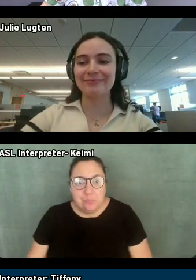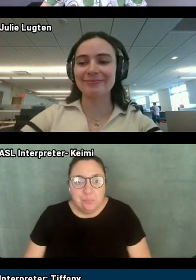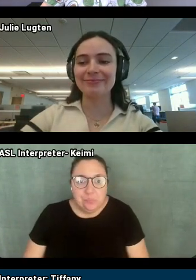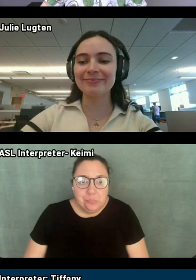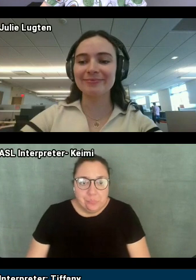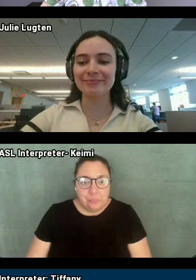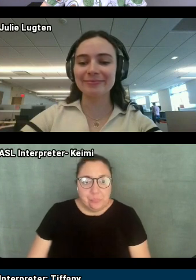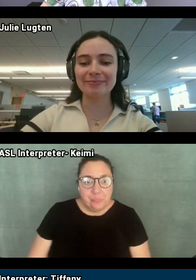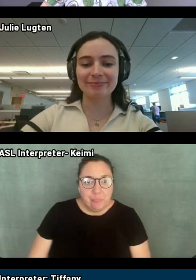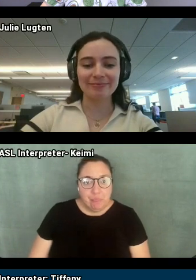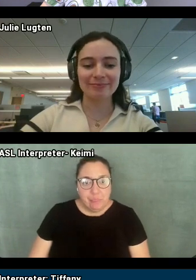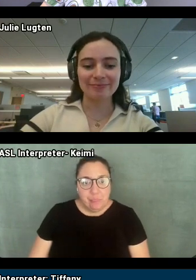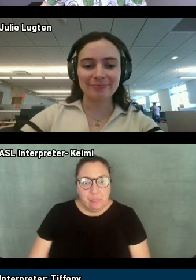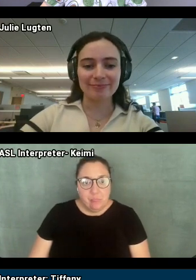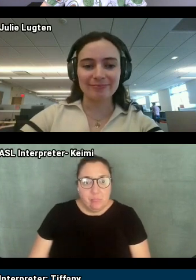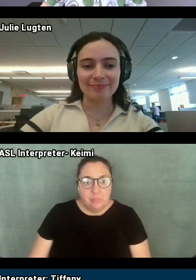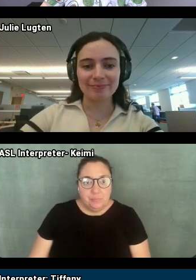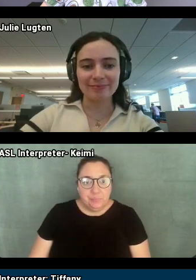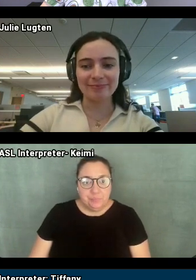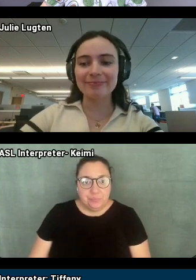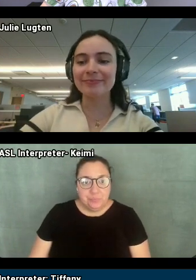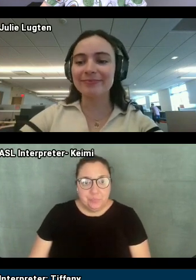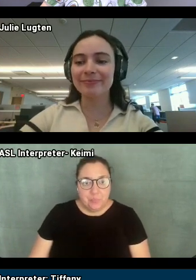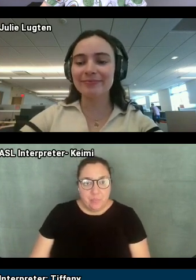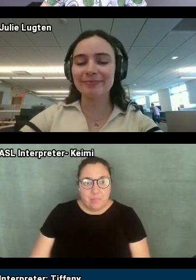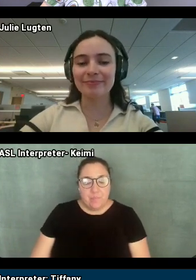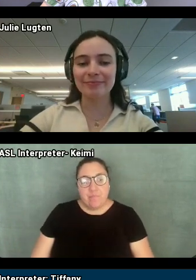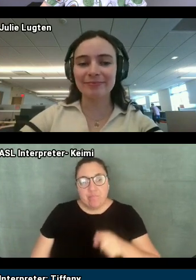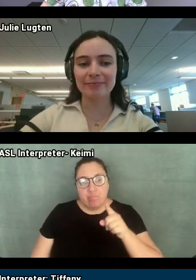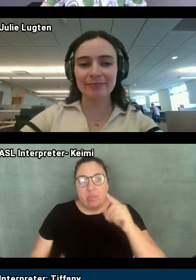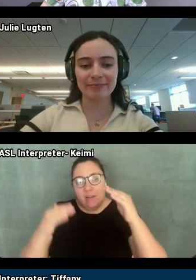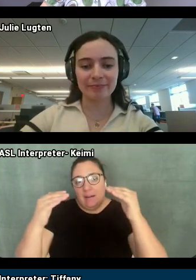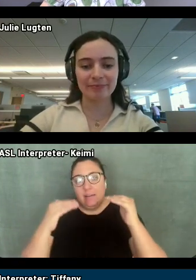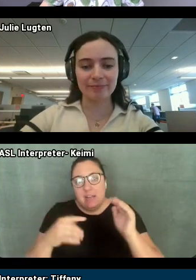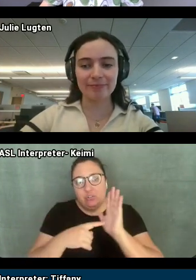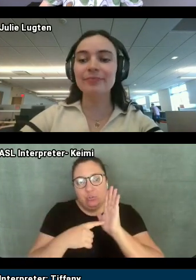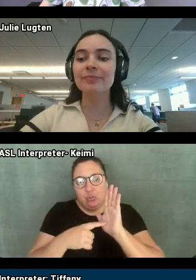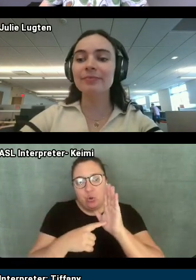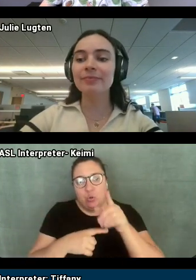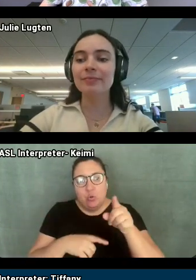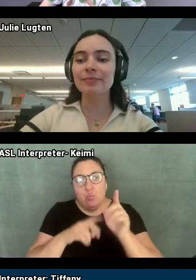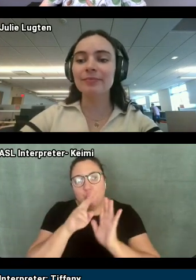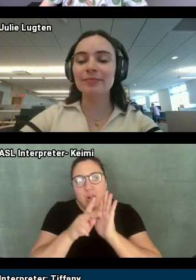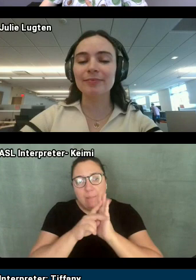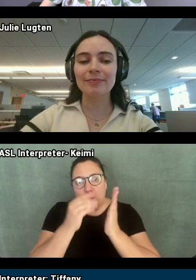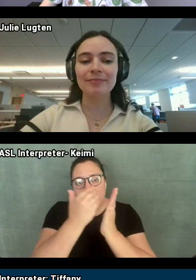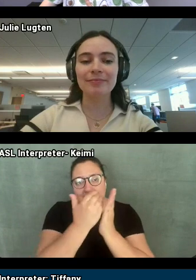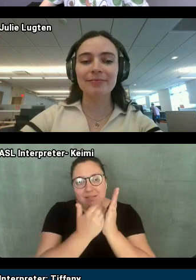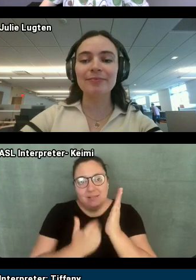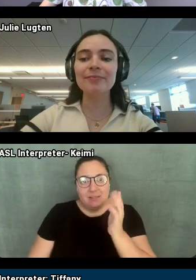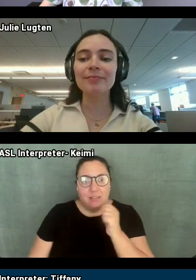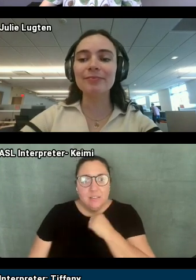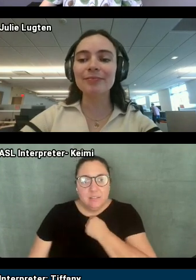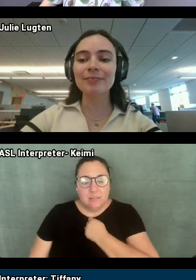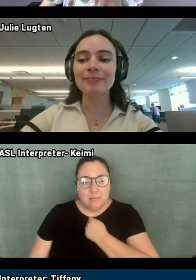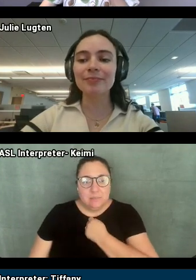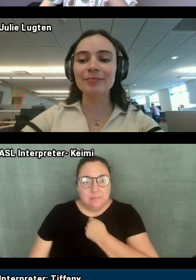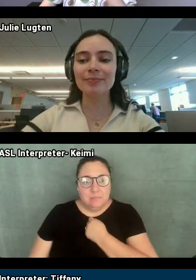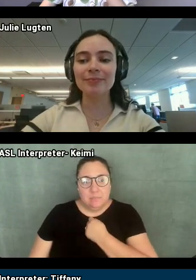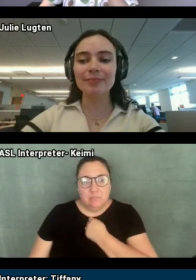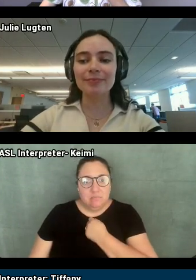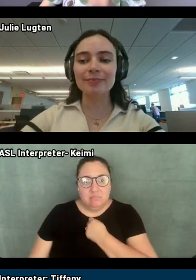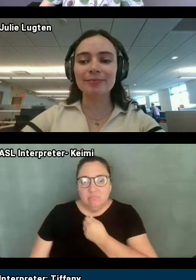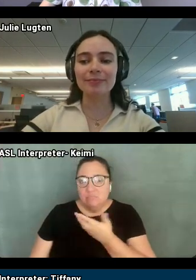Next one on my list to show you is property list. So the property list is just a little pile